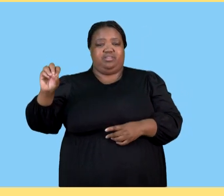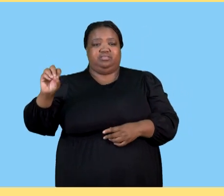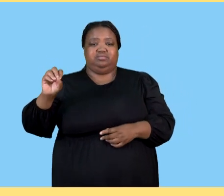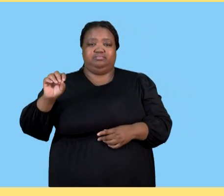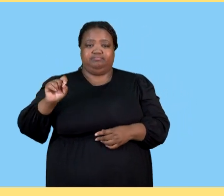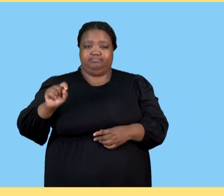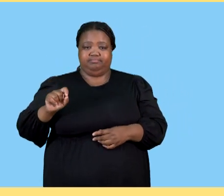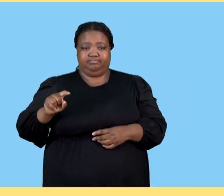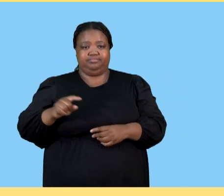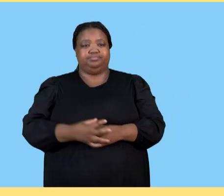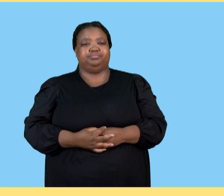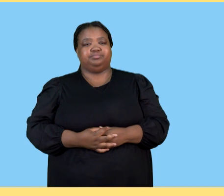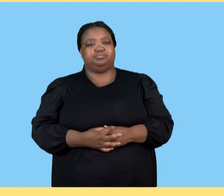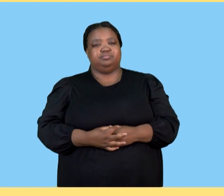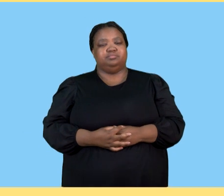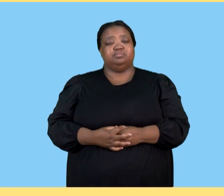1,600, this one there,